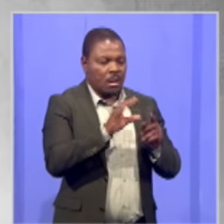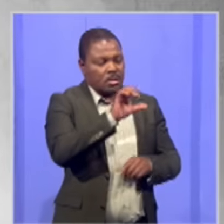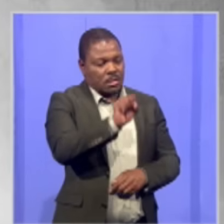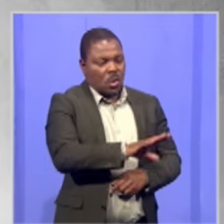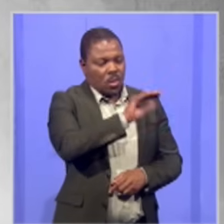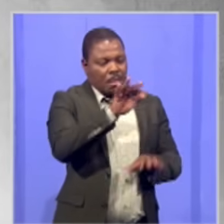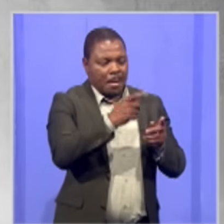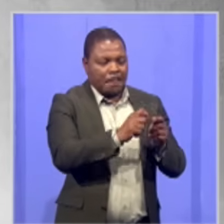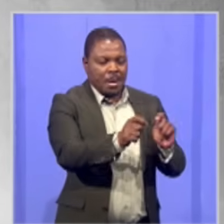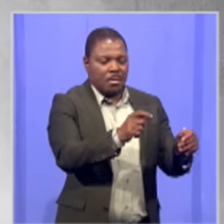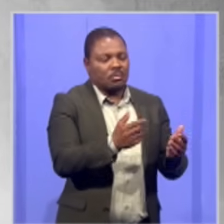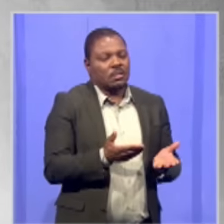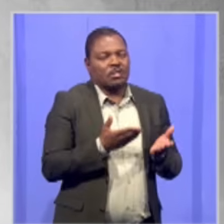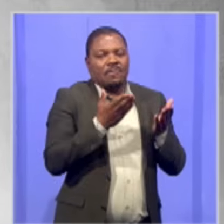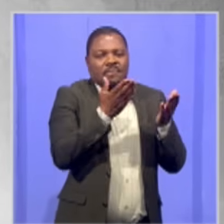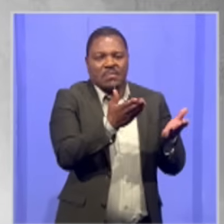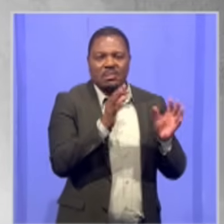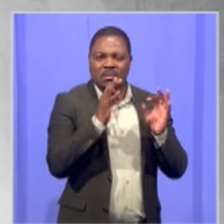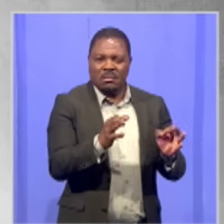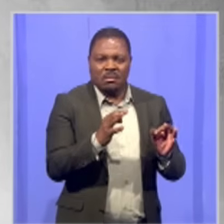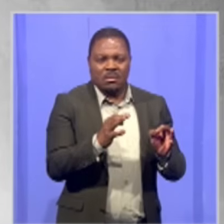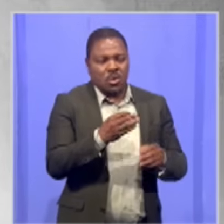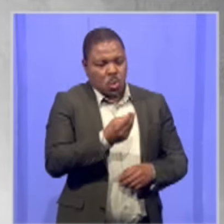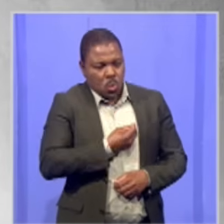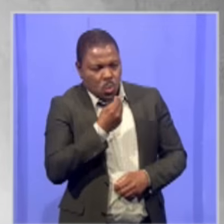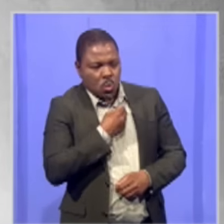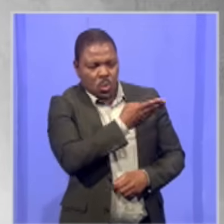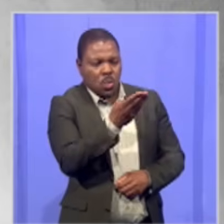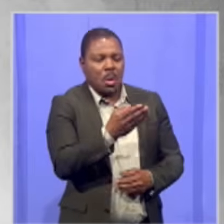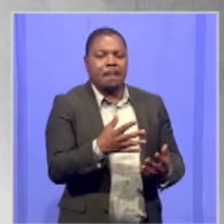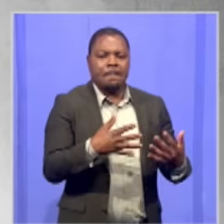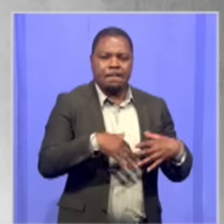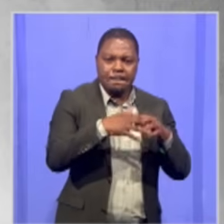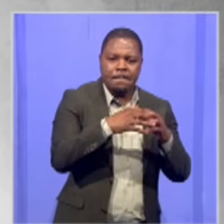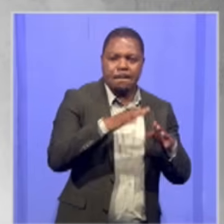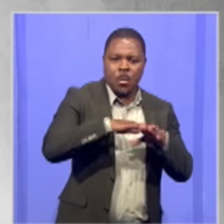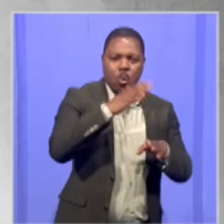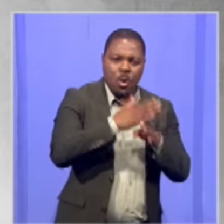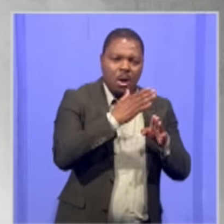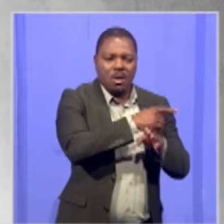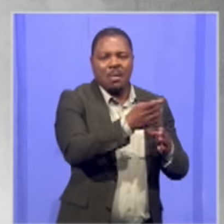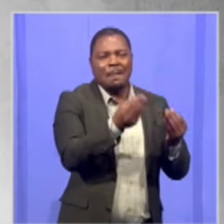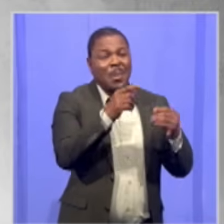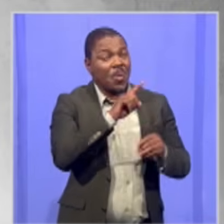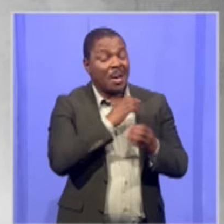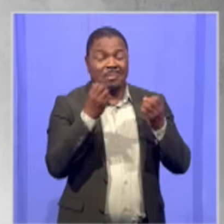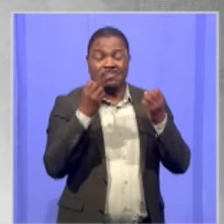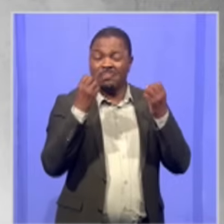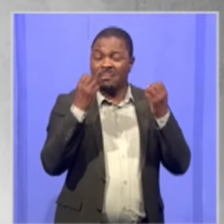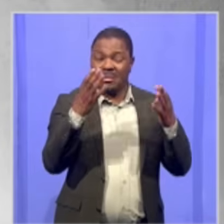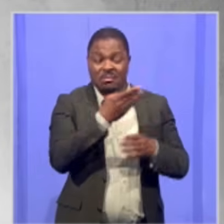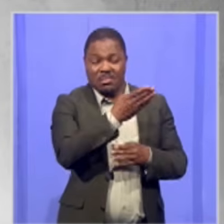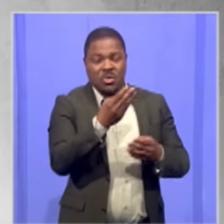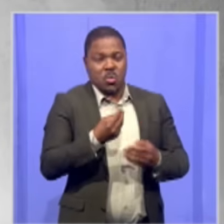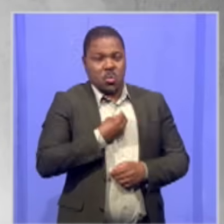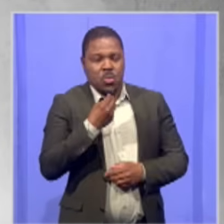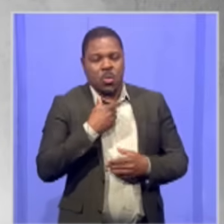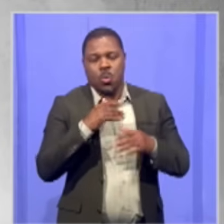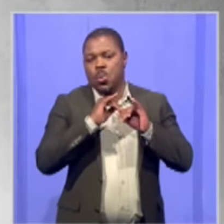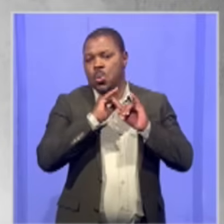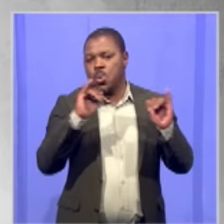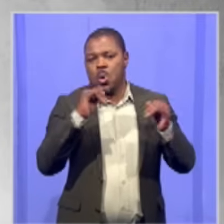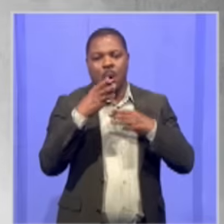naga rena Afrika Borwa ka ba ditirelo go netefatsa gore baso ba naga rena Afrika Borwa ba hlola dibaka tse dintši tša mešomo gobane baso ba rena ba tloga ba ile gore ba ka gare ga bodiba